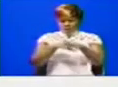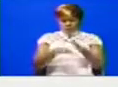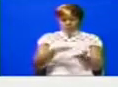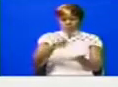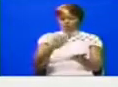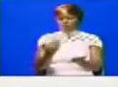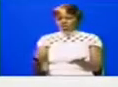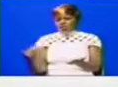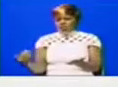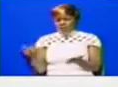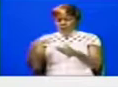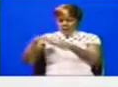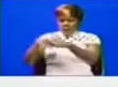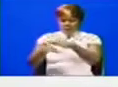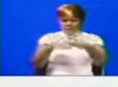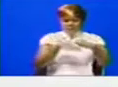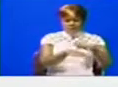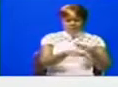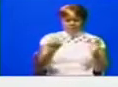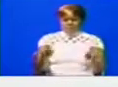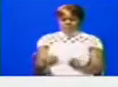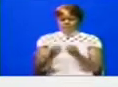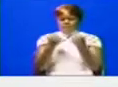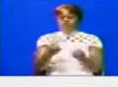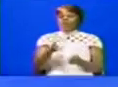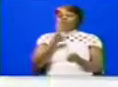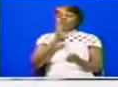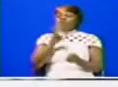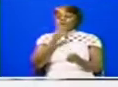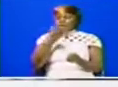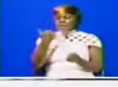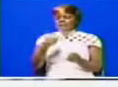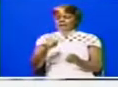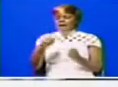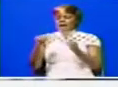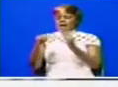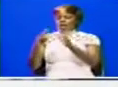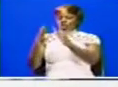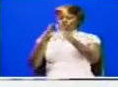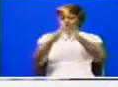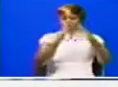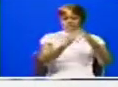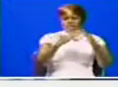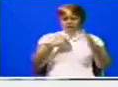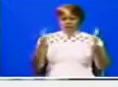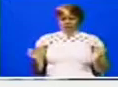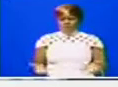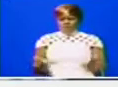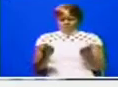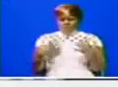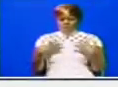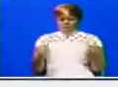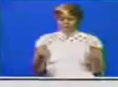children are accessing safe drinking water, better sanitation, and we are having improvement in